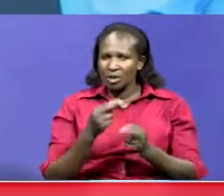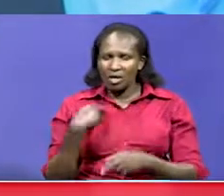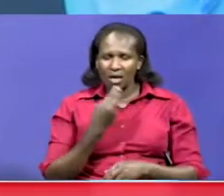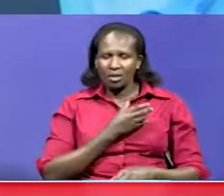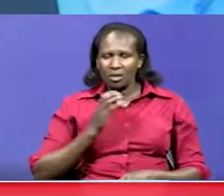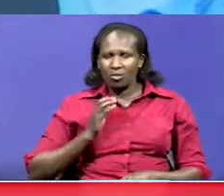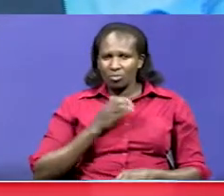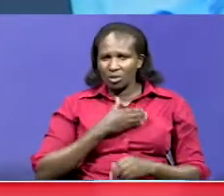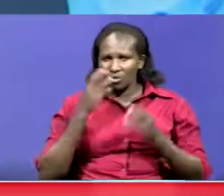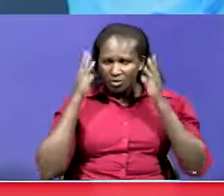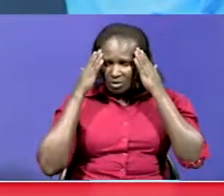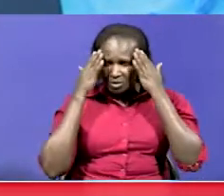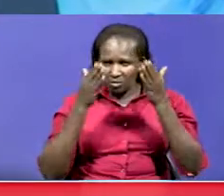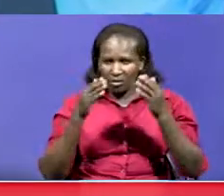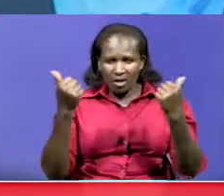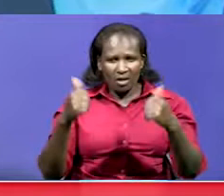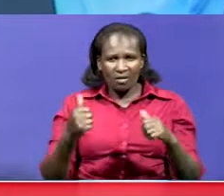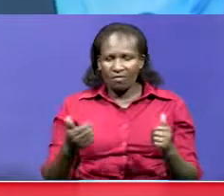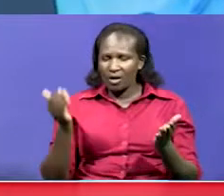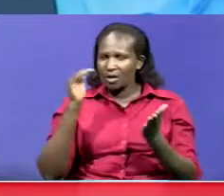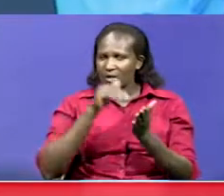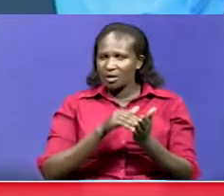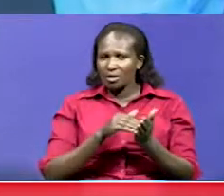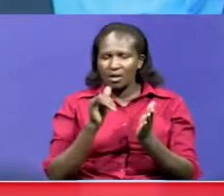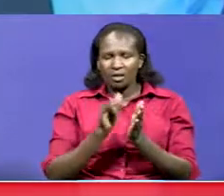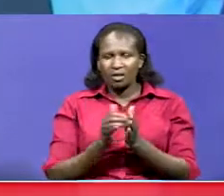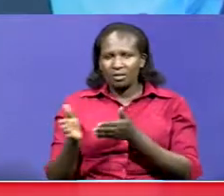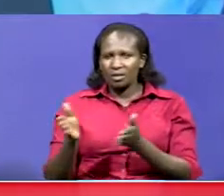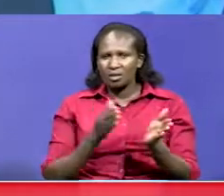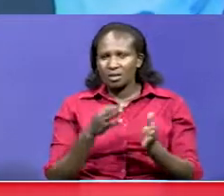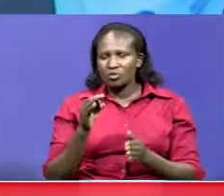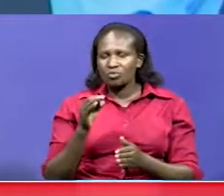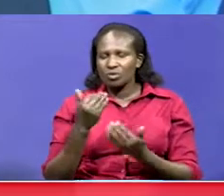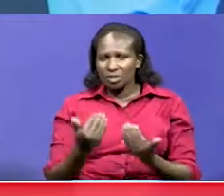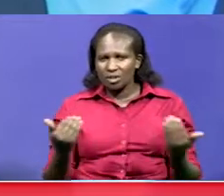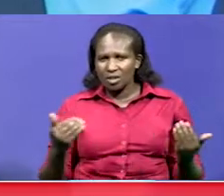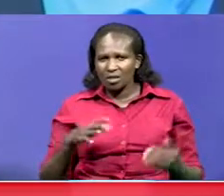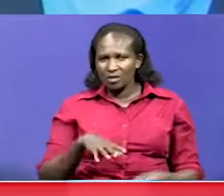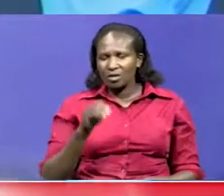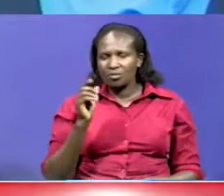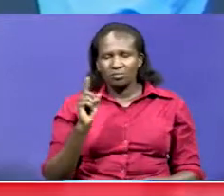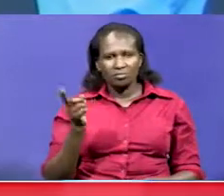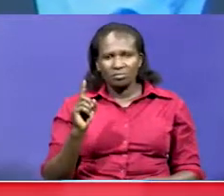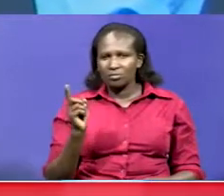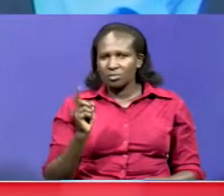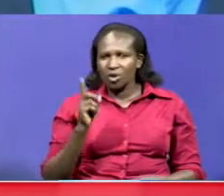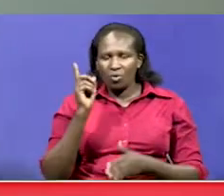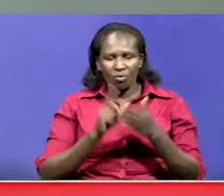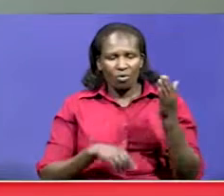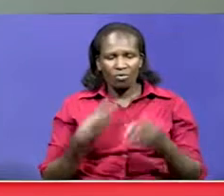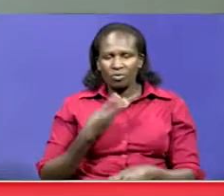are determined that never again that justice to our children shall be tampered with, and that is what we can